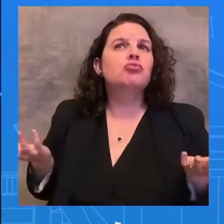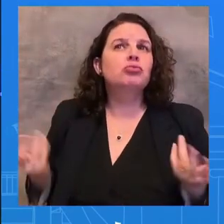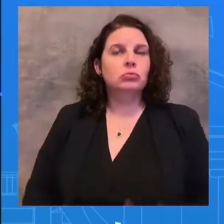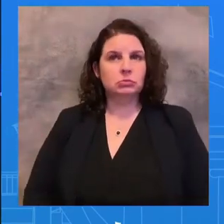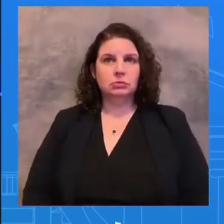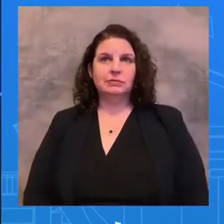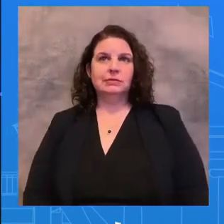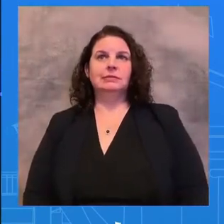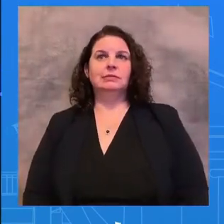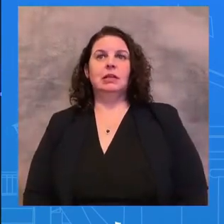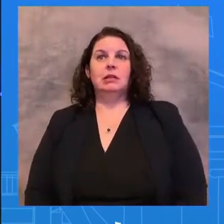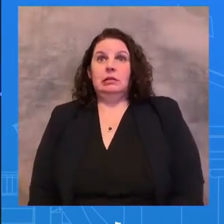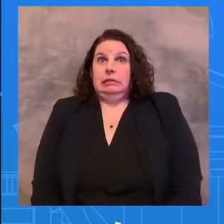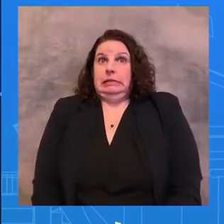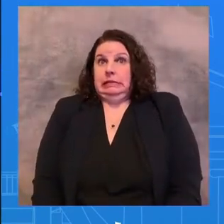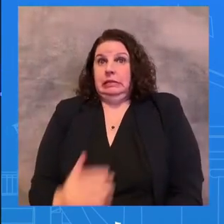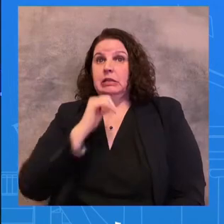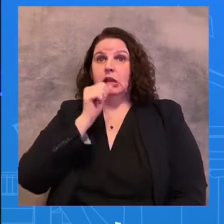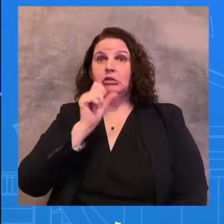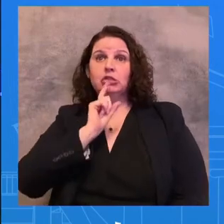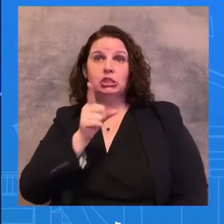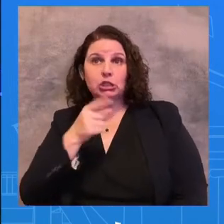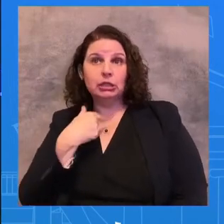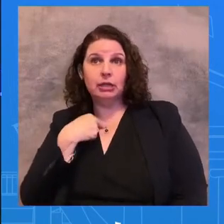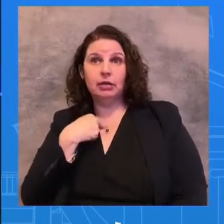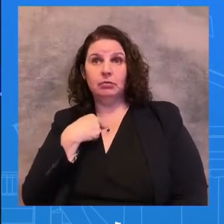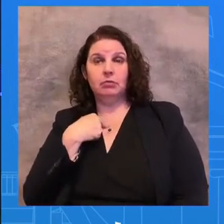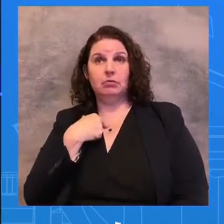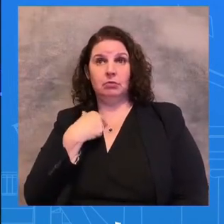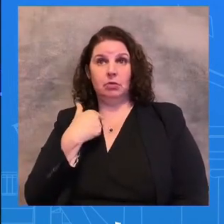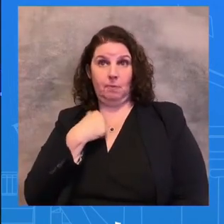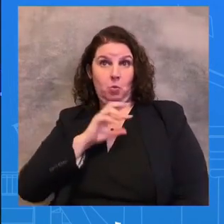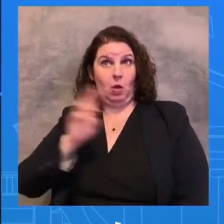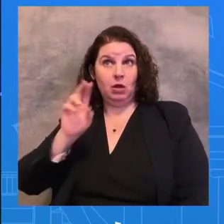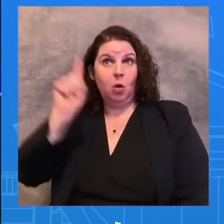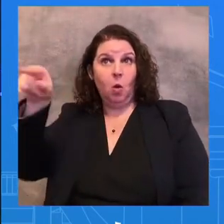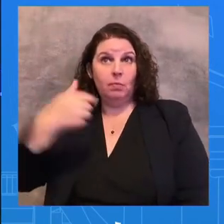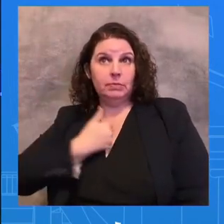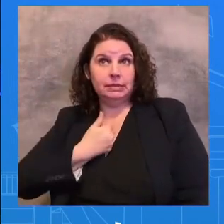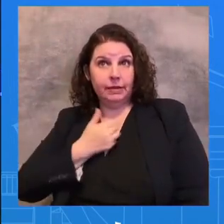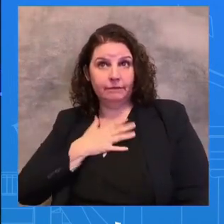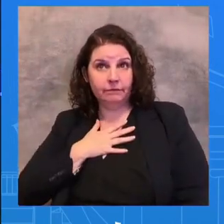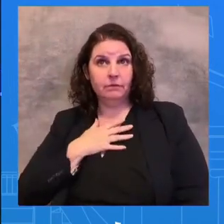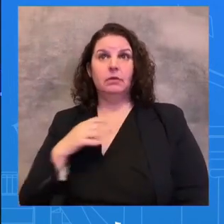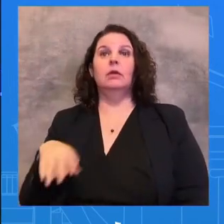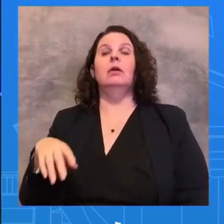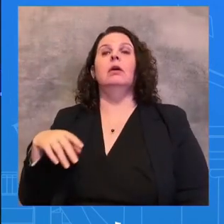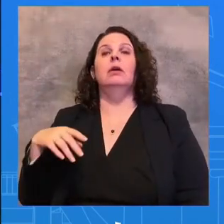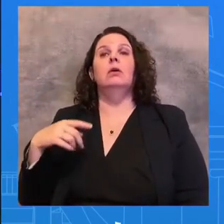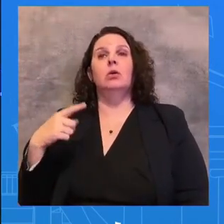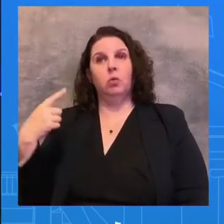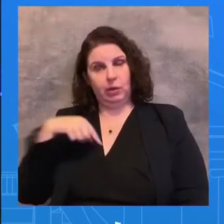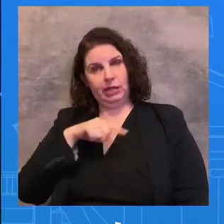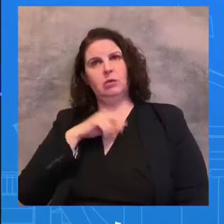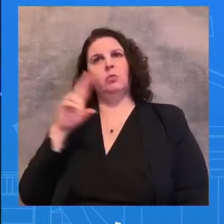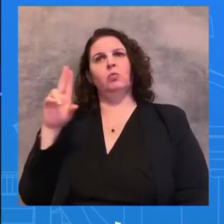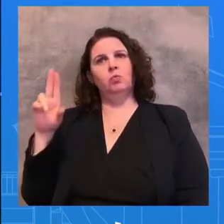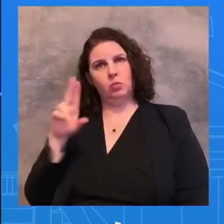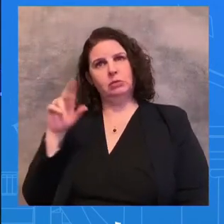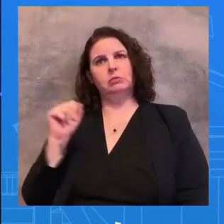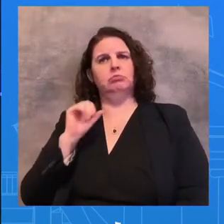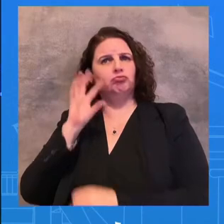our government. And, you know, we've been a key player in helping drive forward a vision of peace that